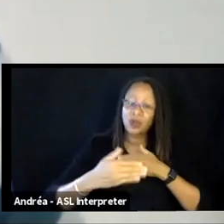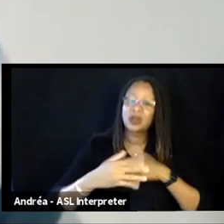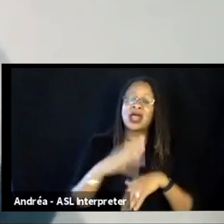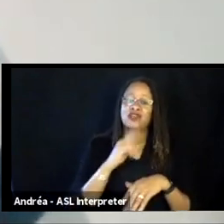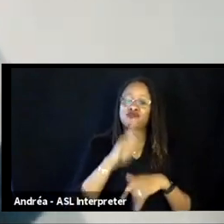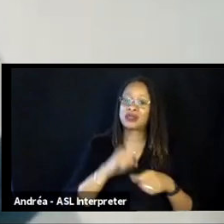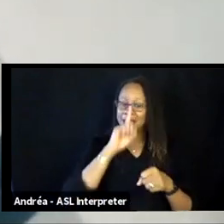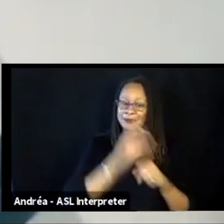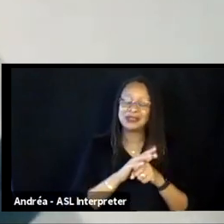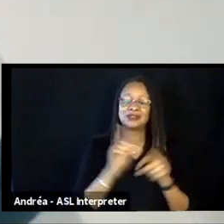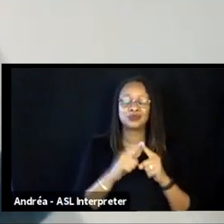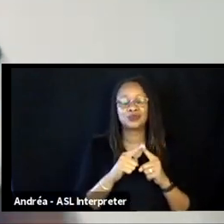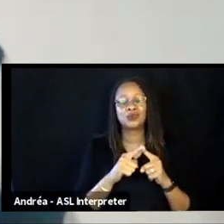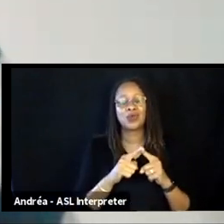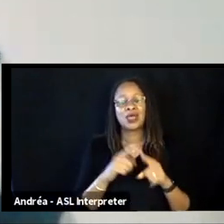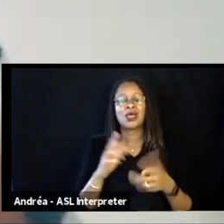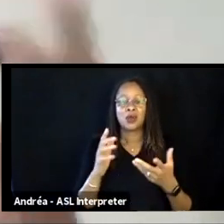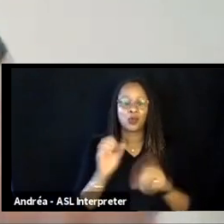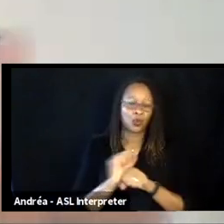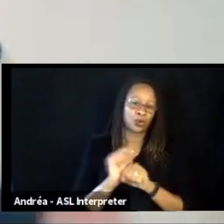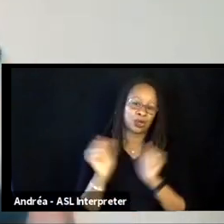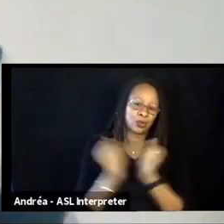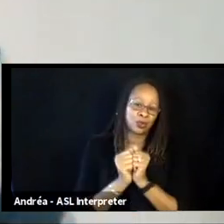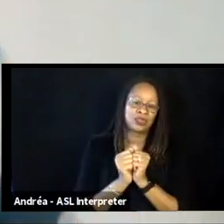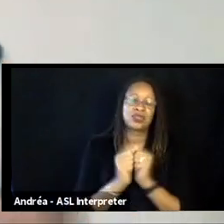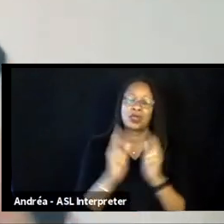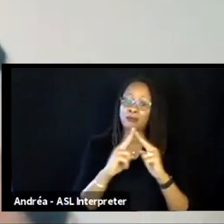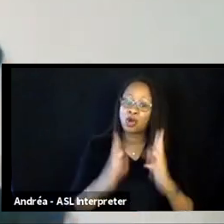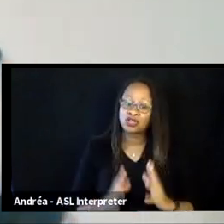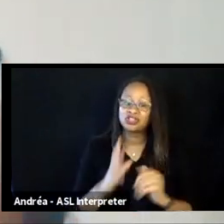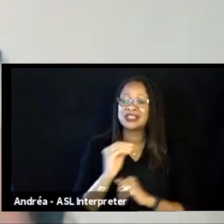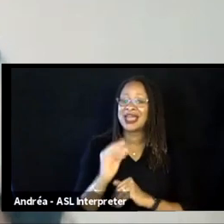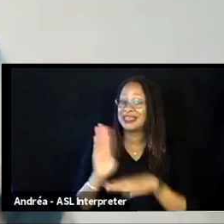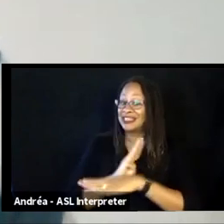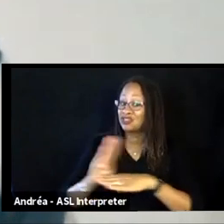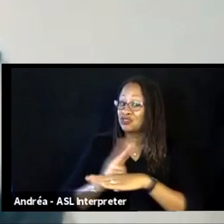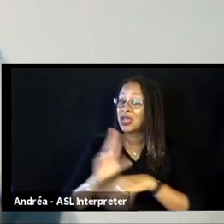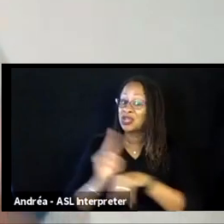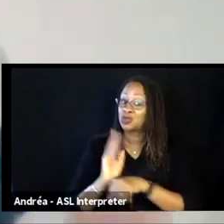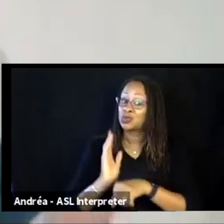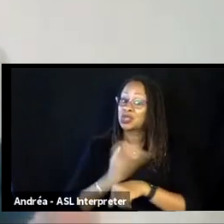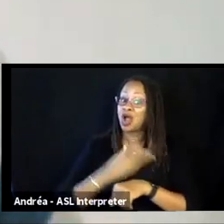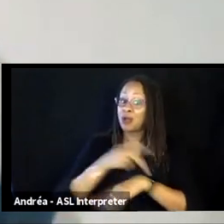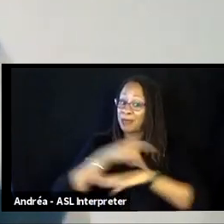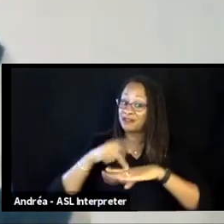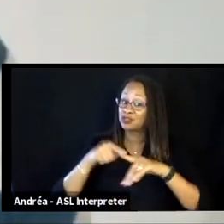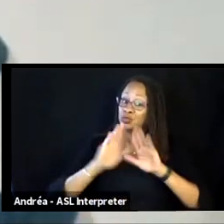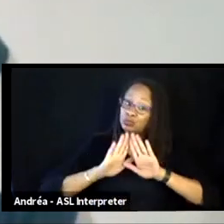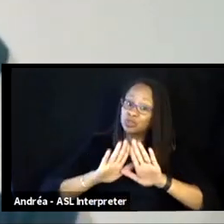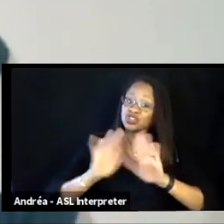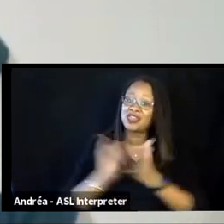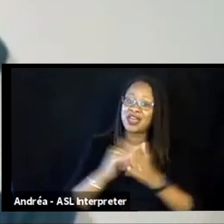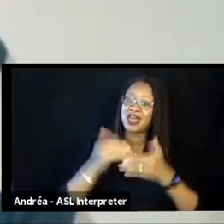committed to kind of working with partners and the industry and using our platform to kind of